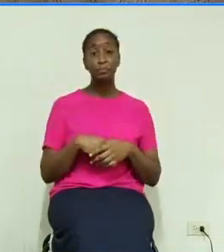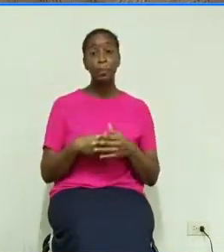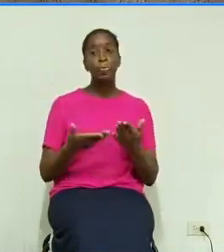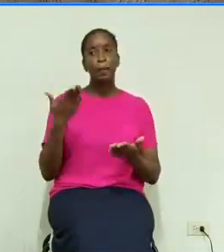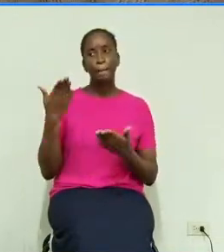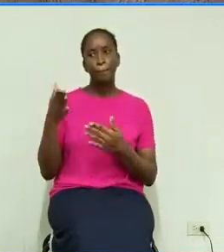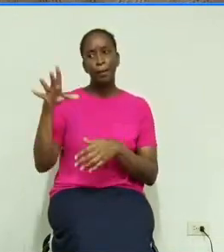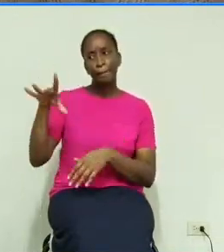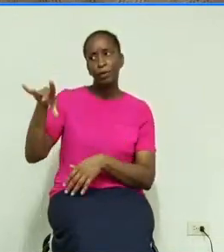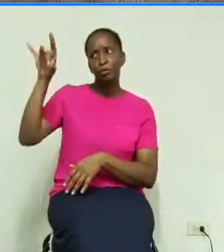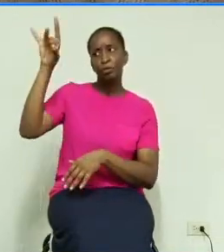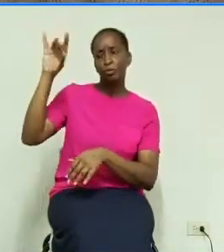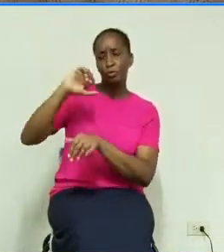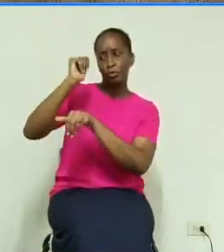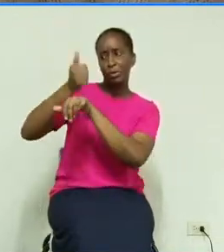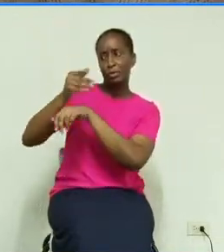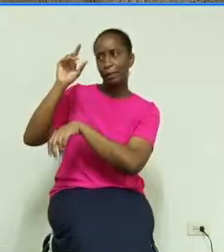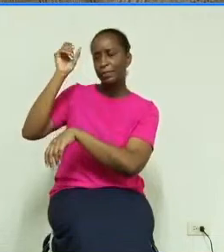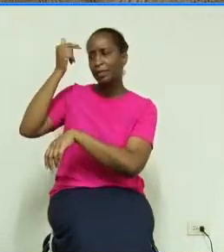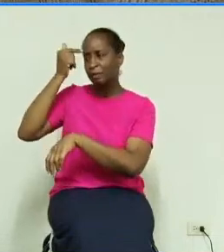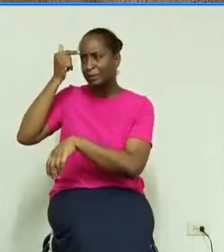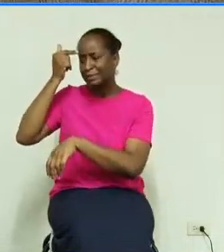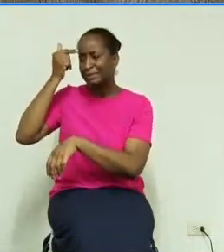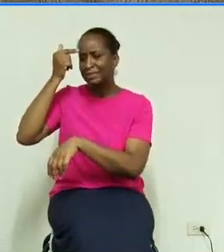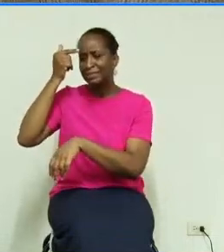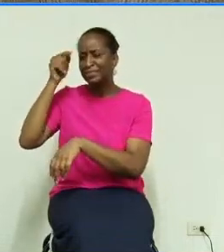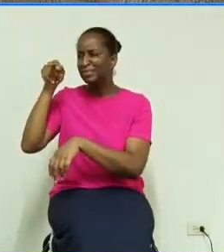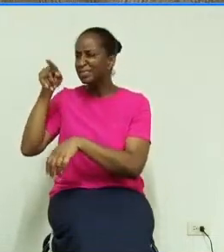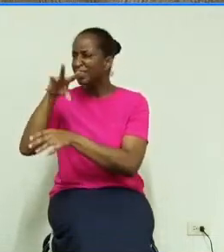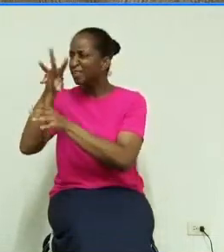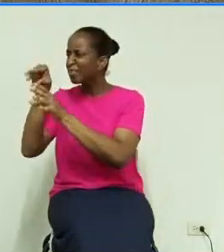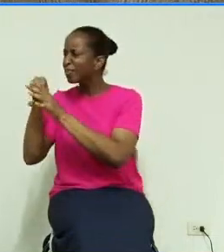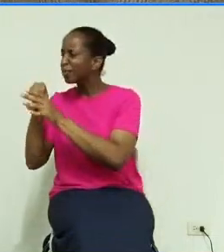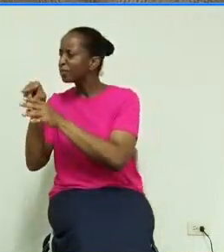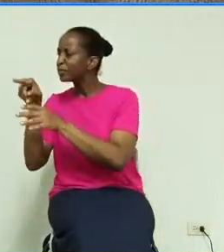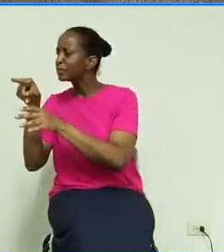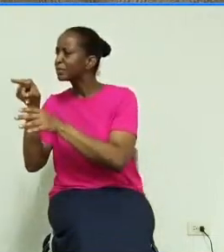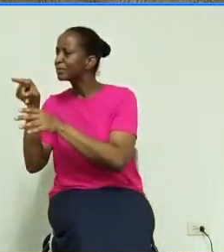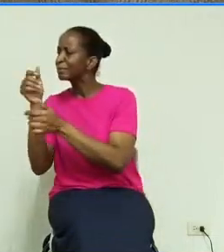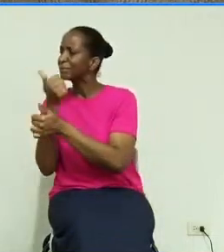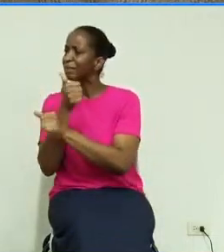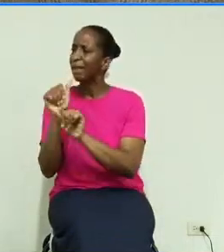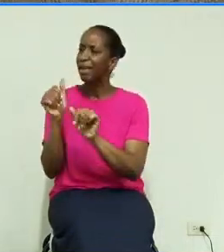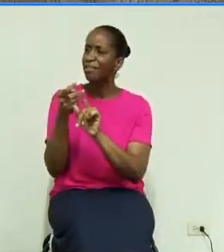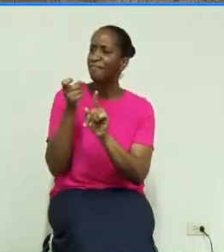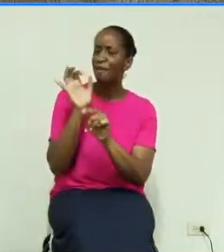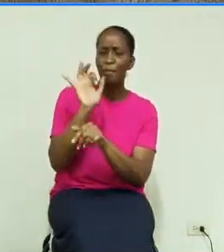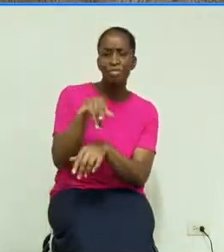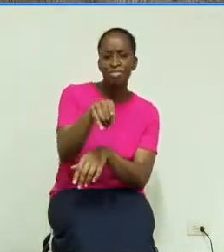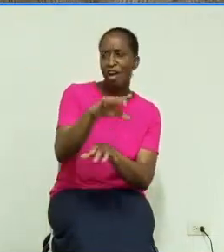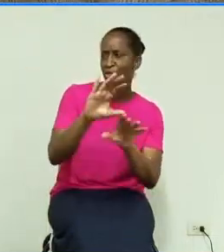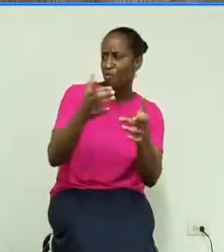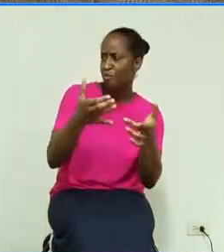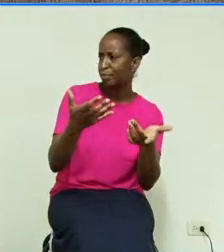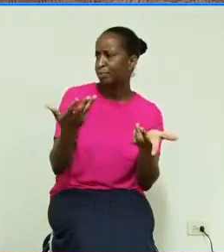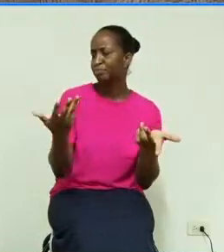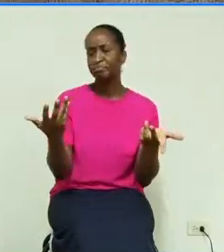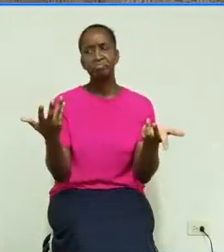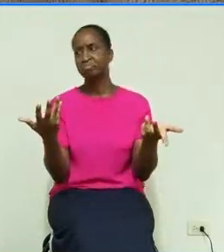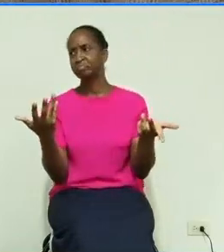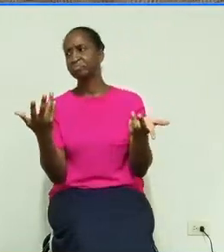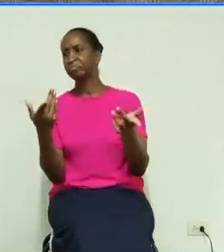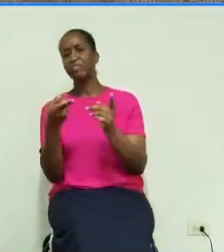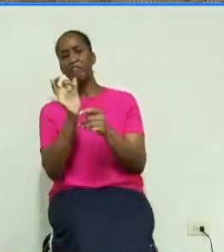in skills that should be represented in the lower house. So that you